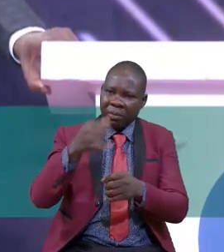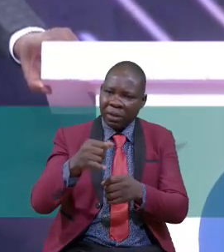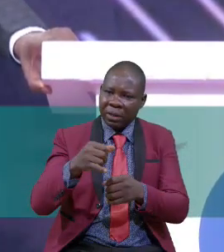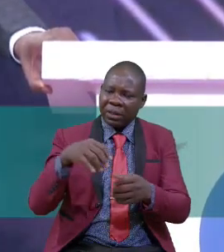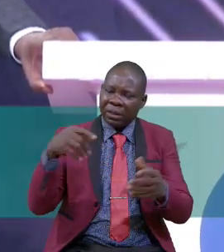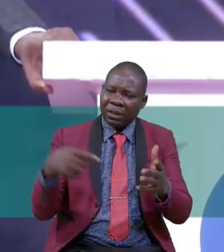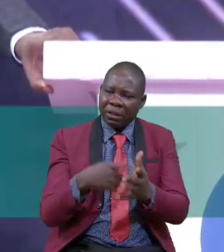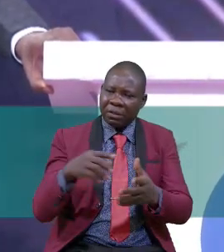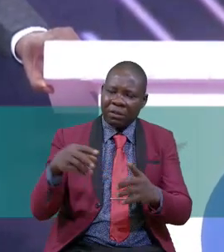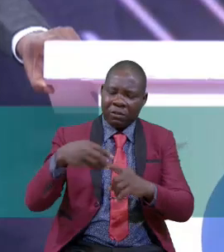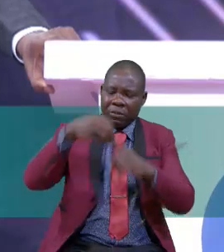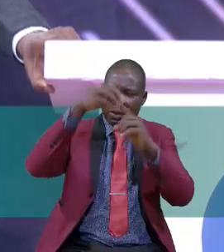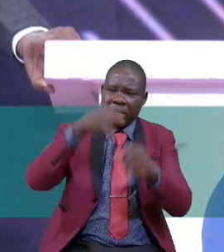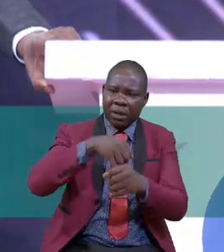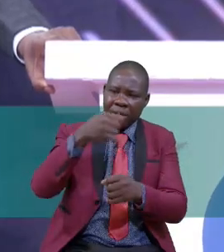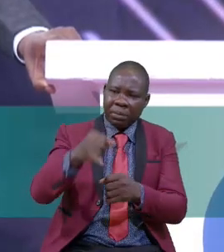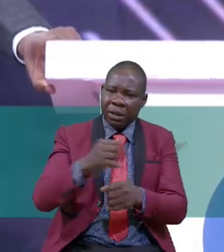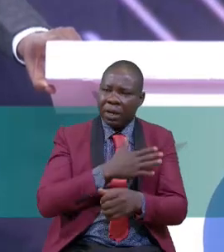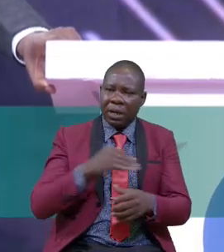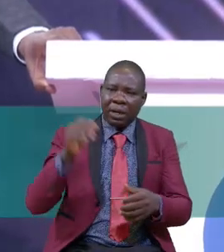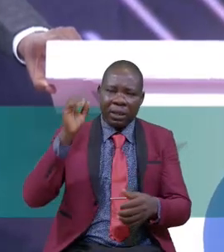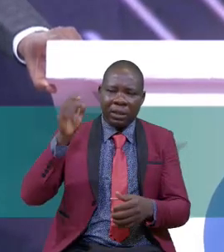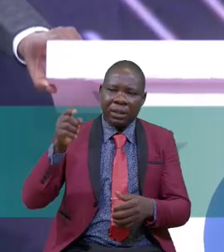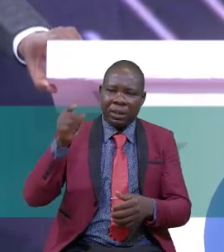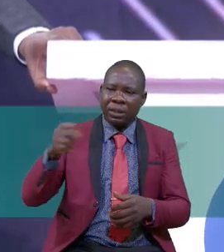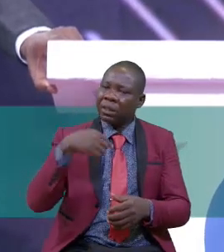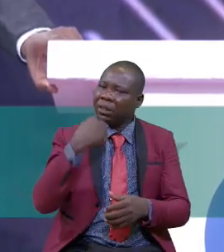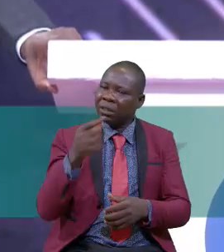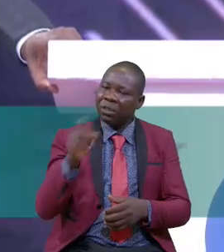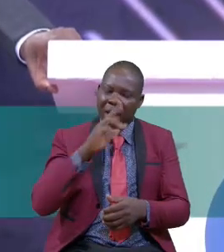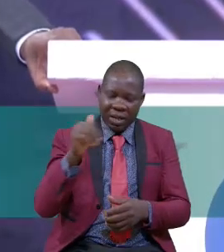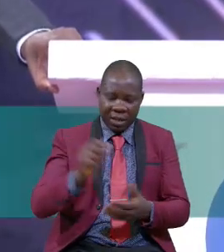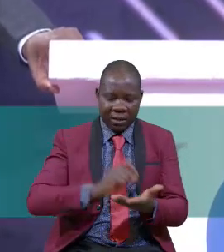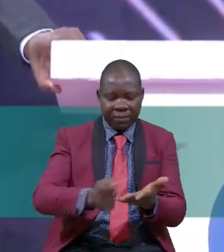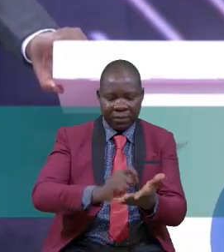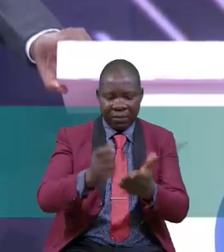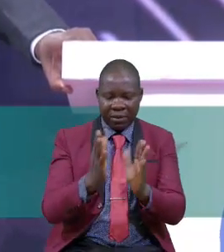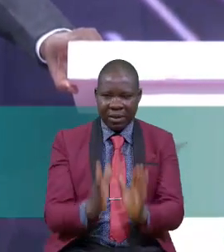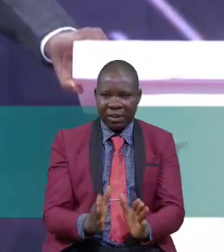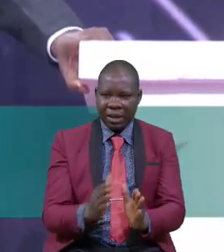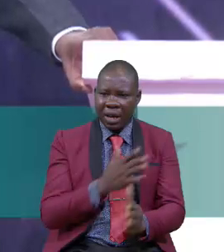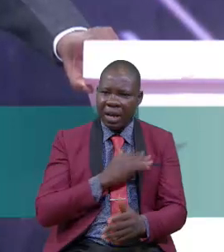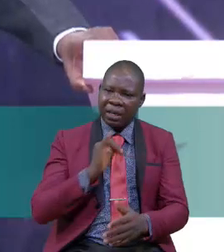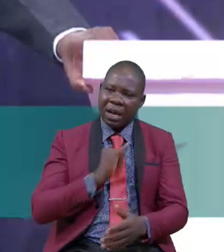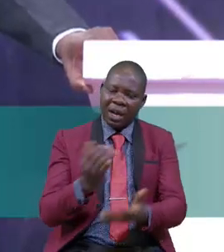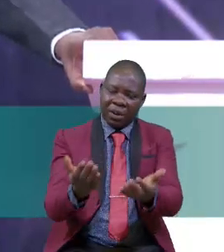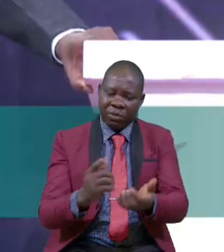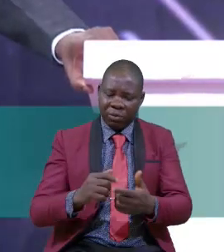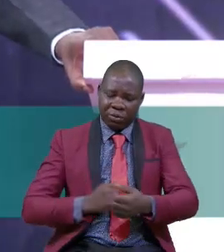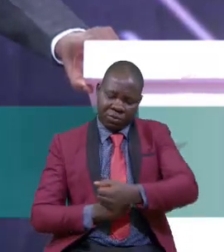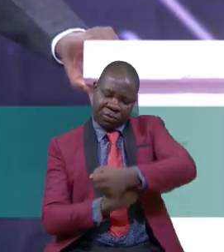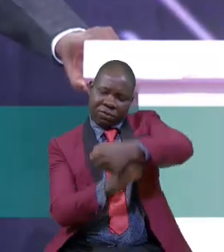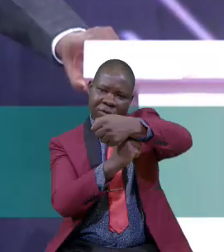he says, I believe you're an author. You're a writer. And I want to support the